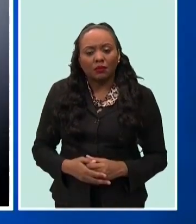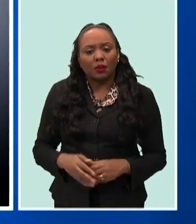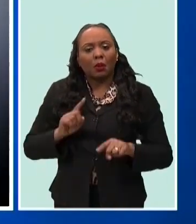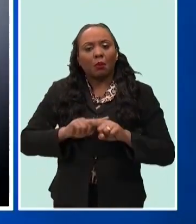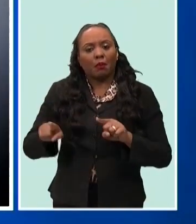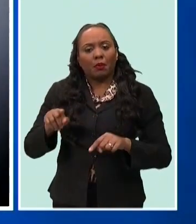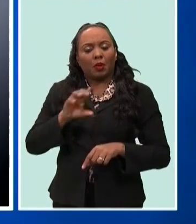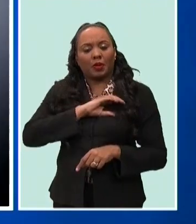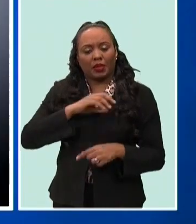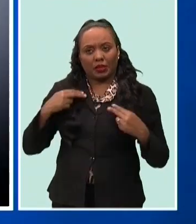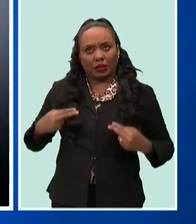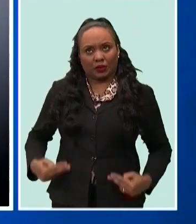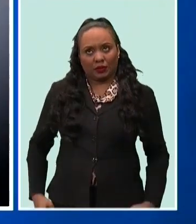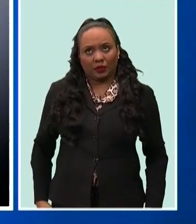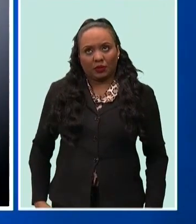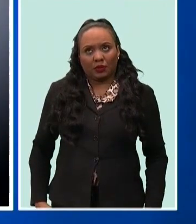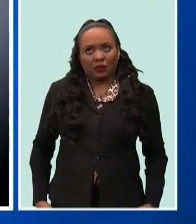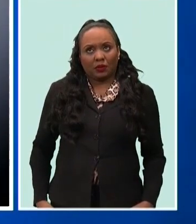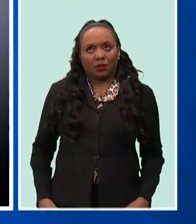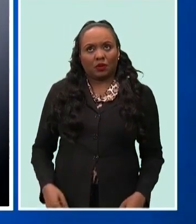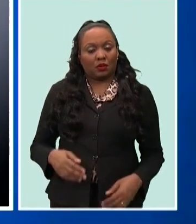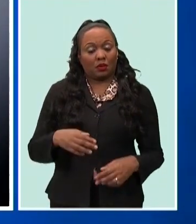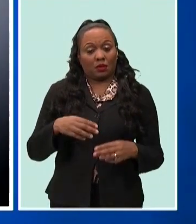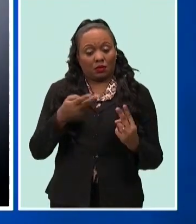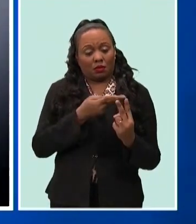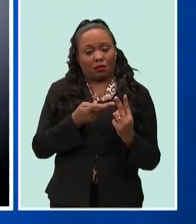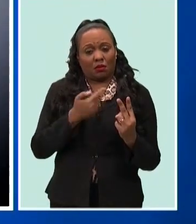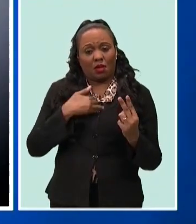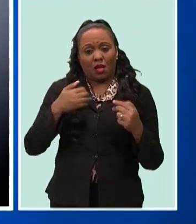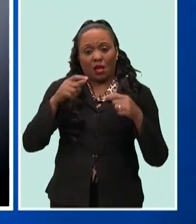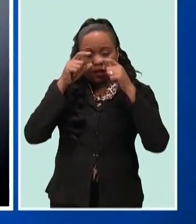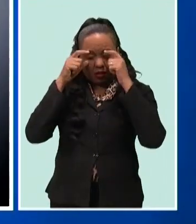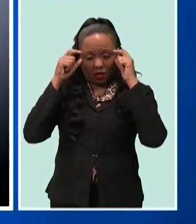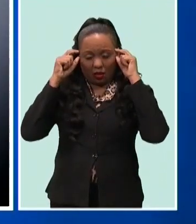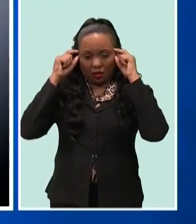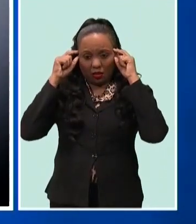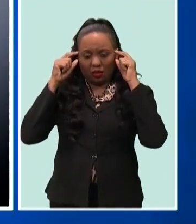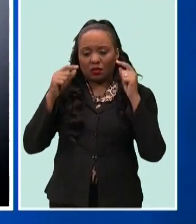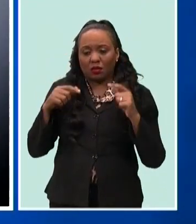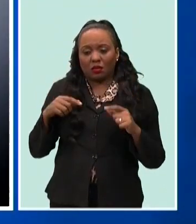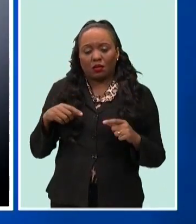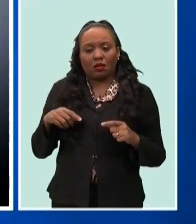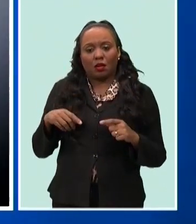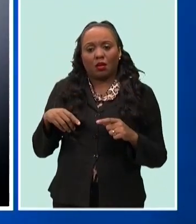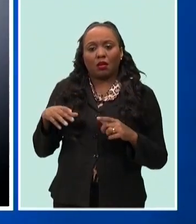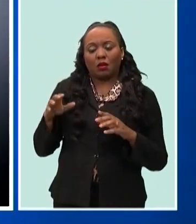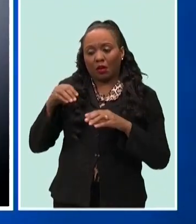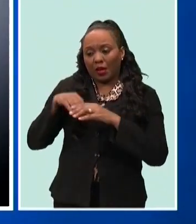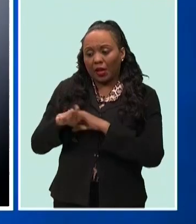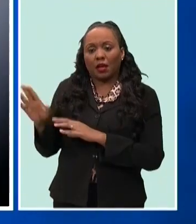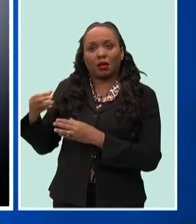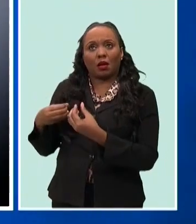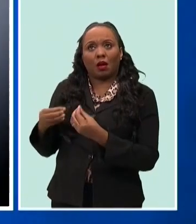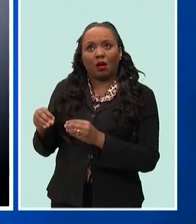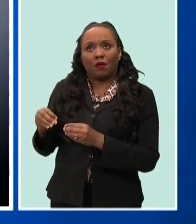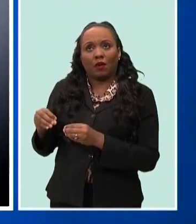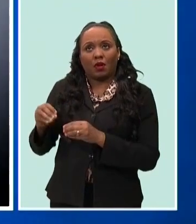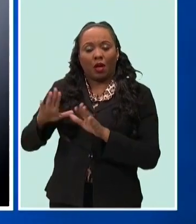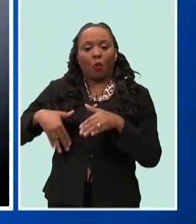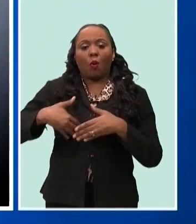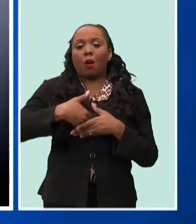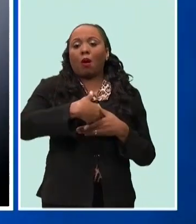uniforms, donning sunglasses. These armed and disguised thieves casually walk out of the manager's office. One carries an electronic